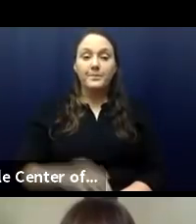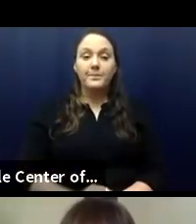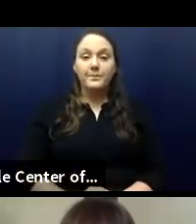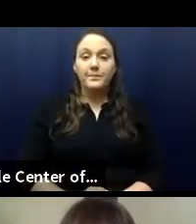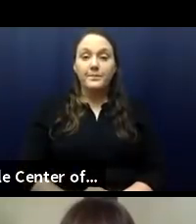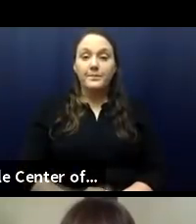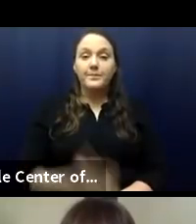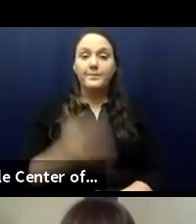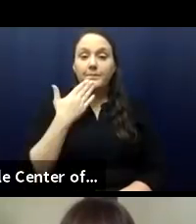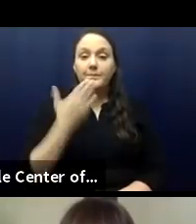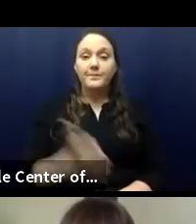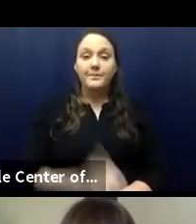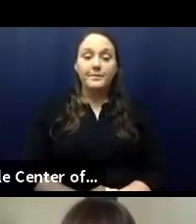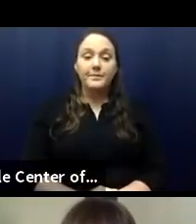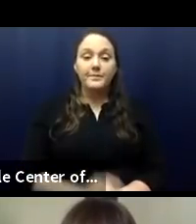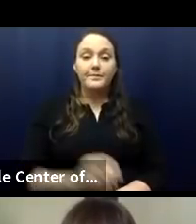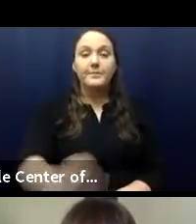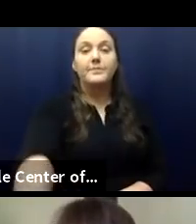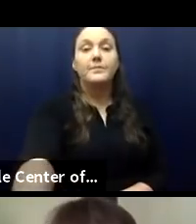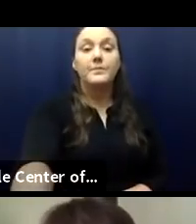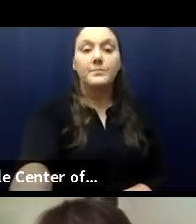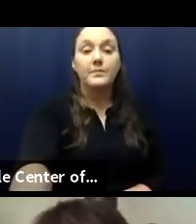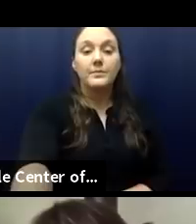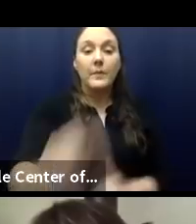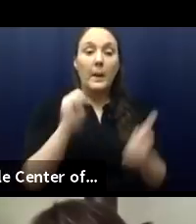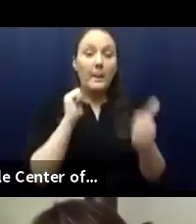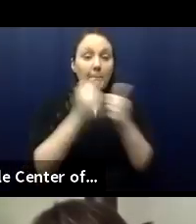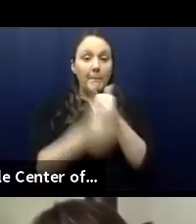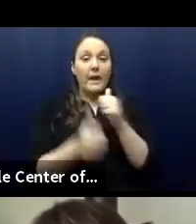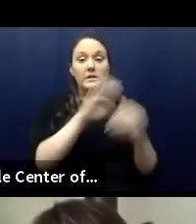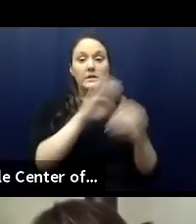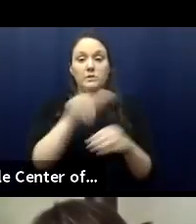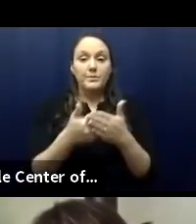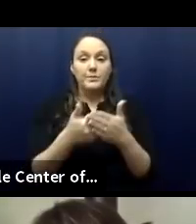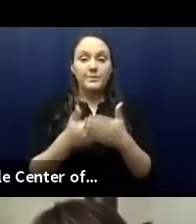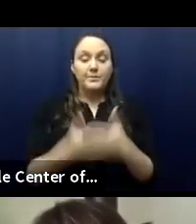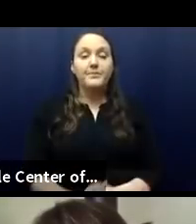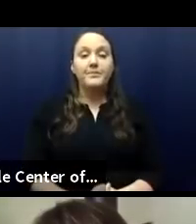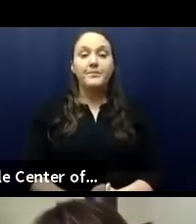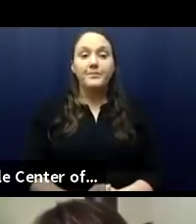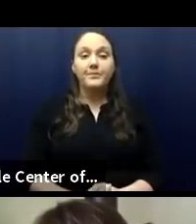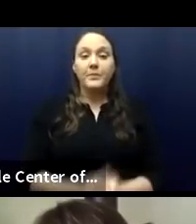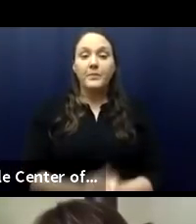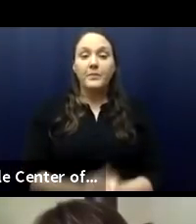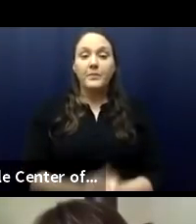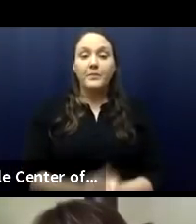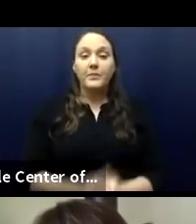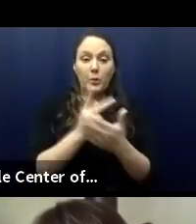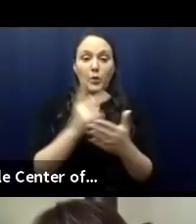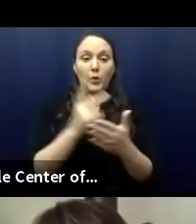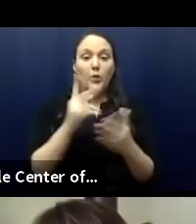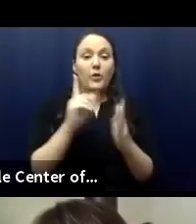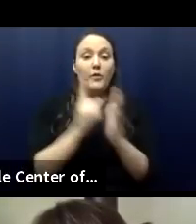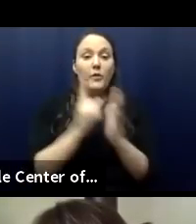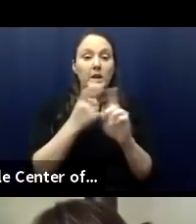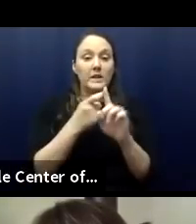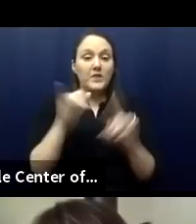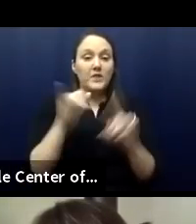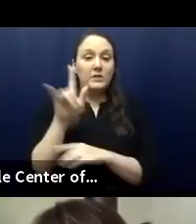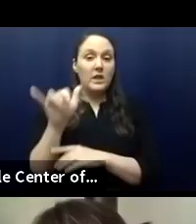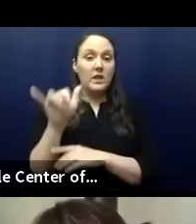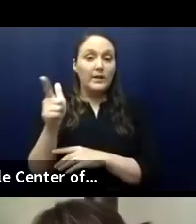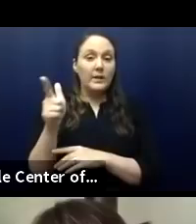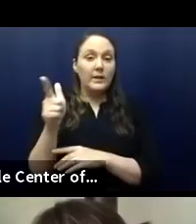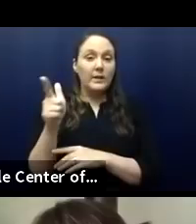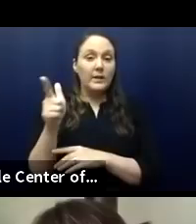you. Passed unanimously. Thank you. Thank you. You have approved the minutes from July 29. The next item on